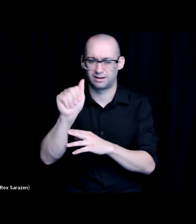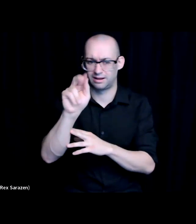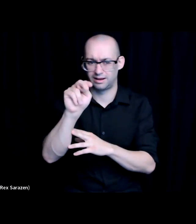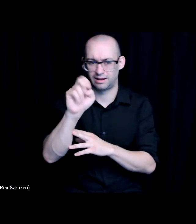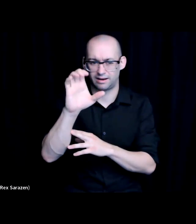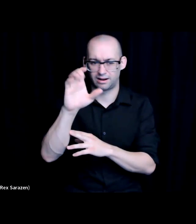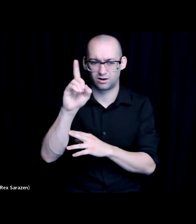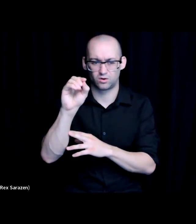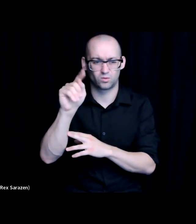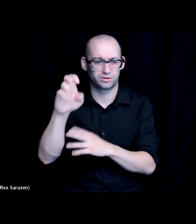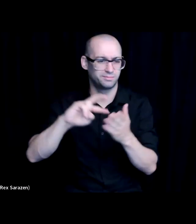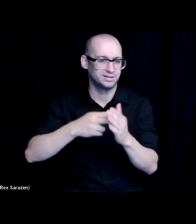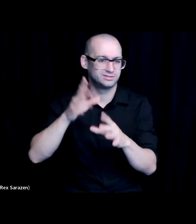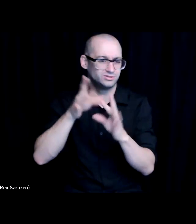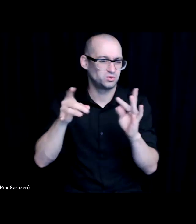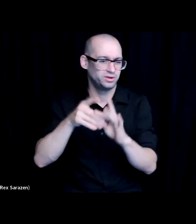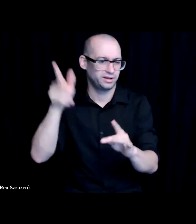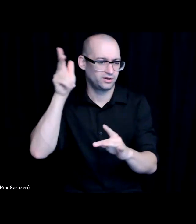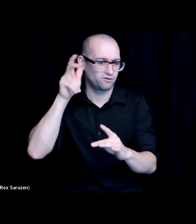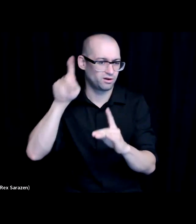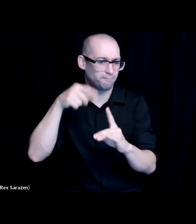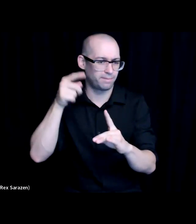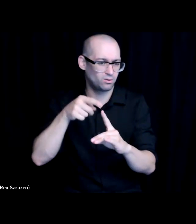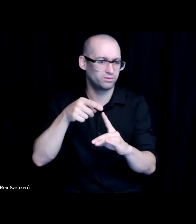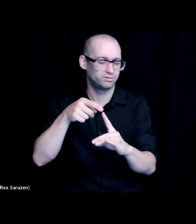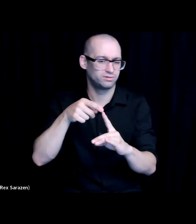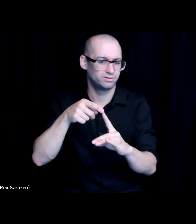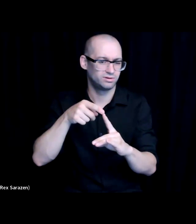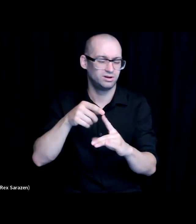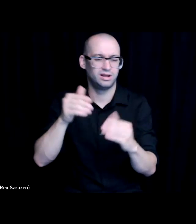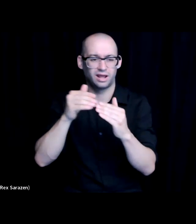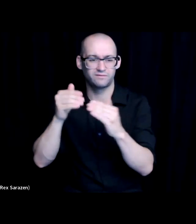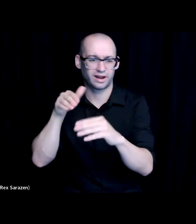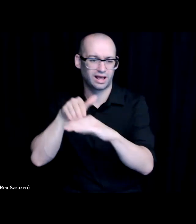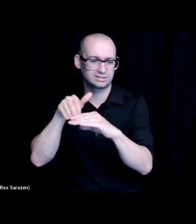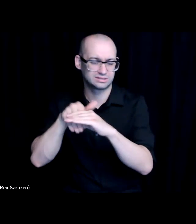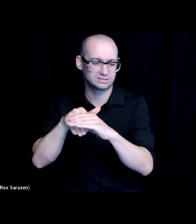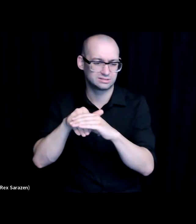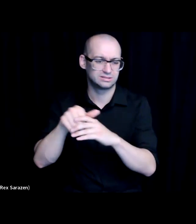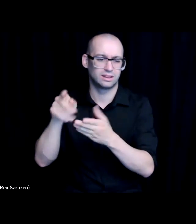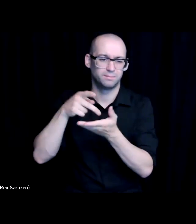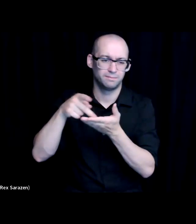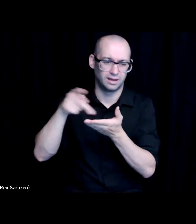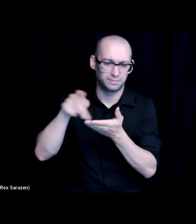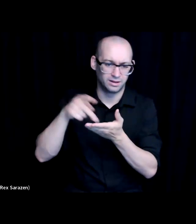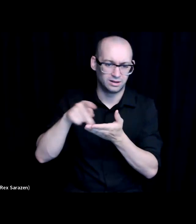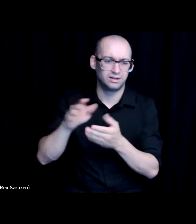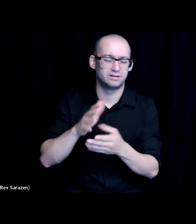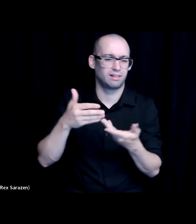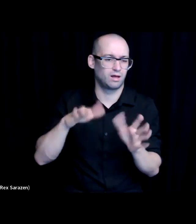we're hearing after COVID is that even just access and reimbursement and payment structures that allow for phone